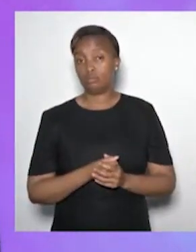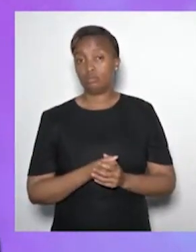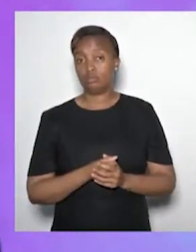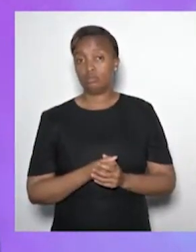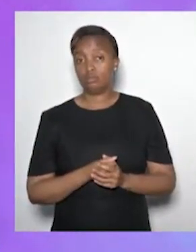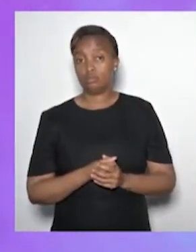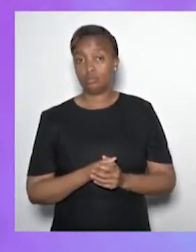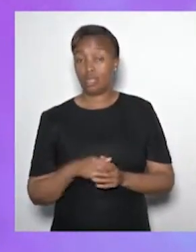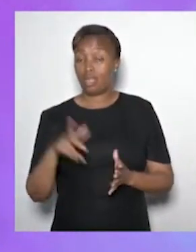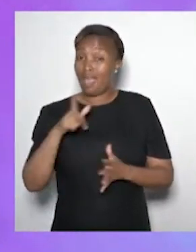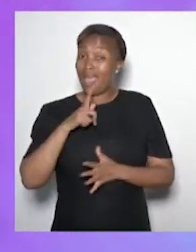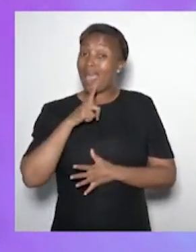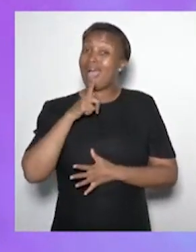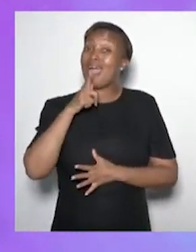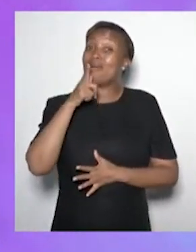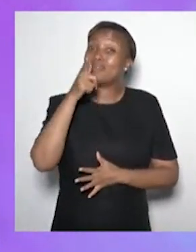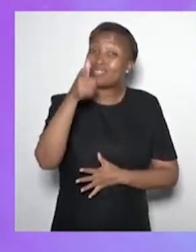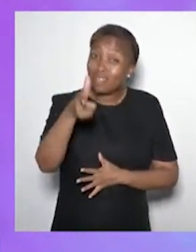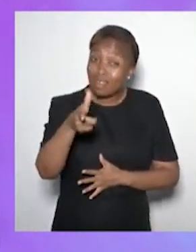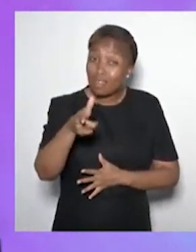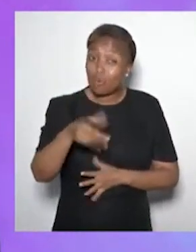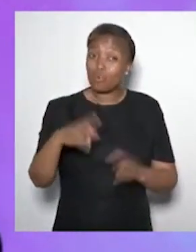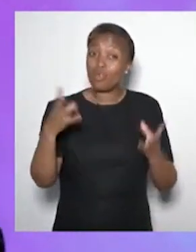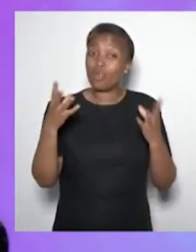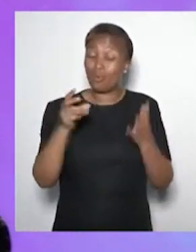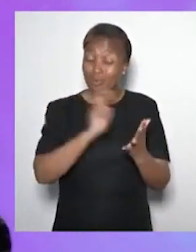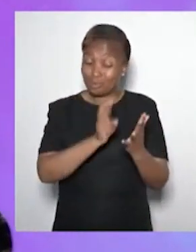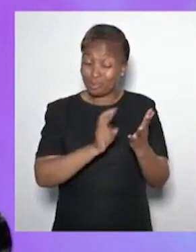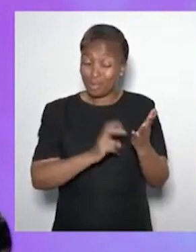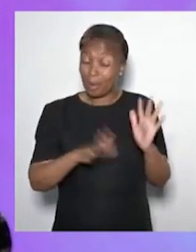Na ku byela loko wo hlaya buku yeleyo,